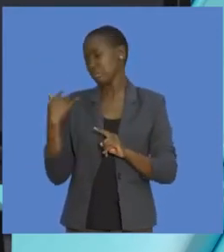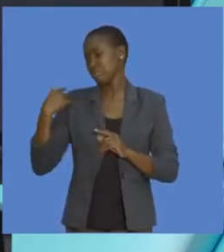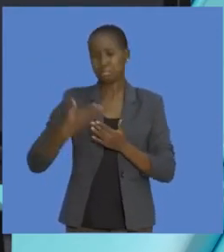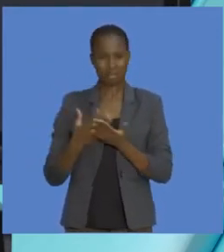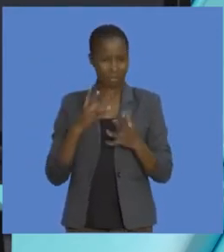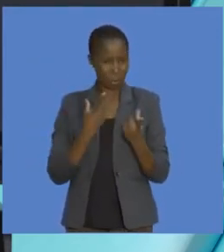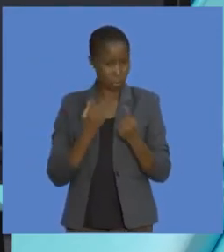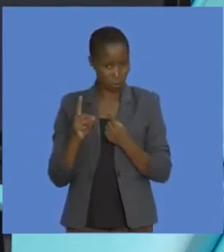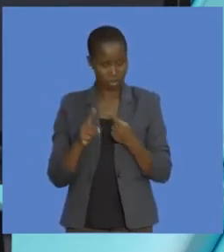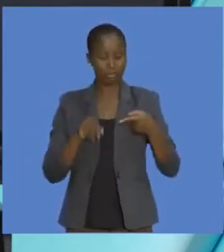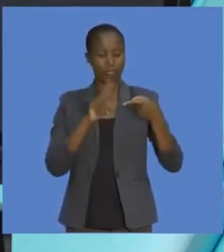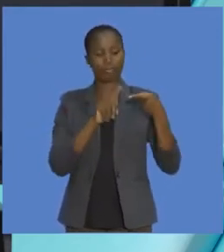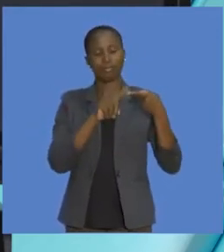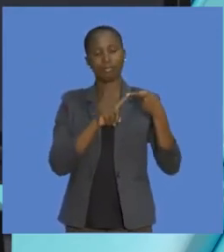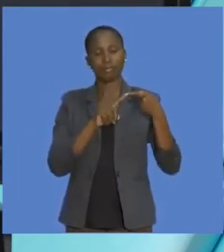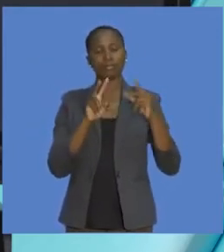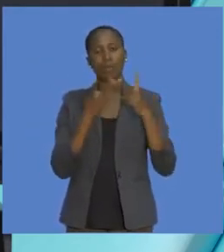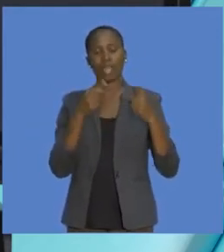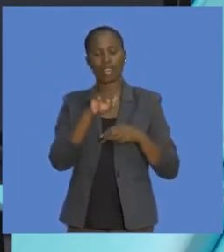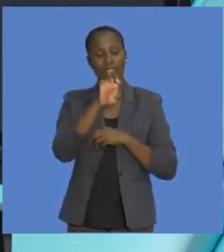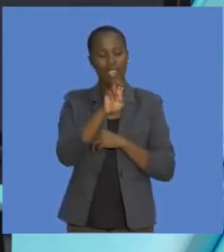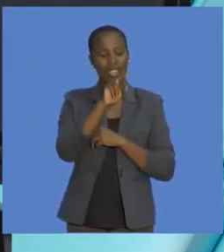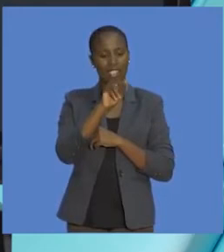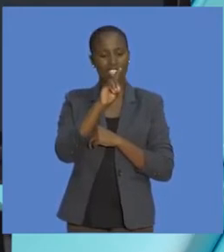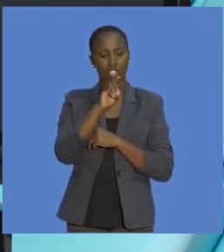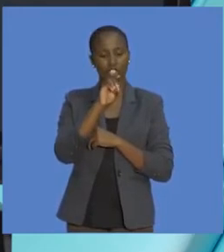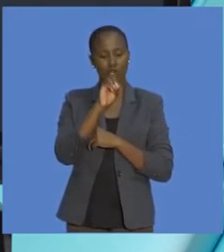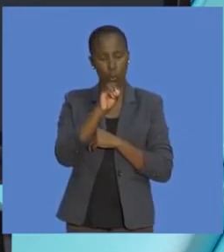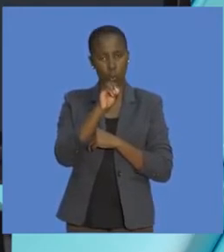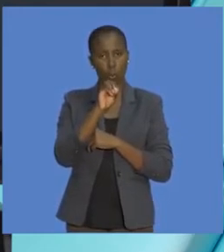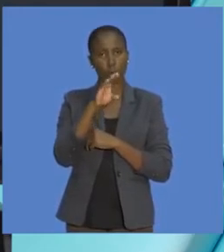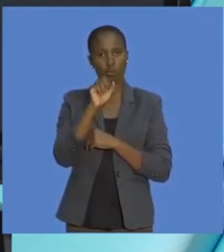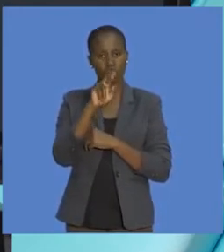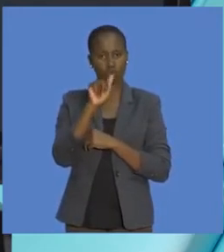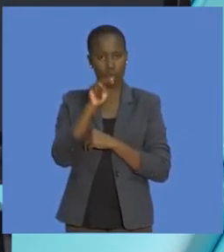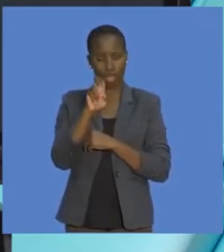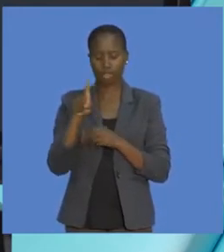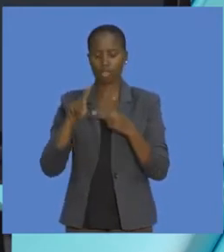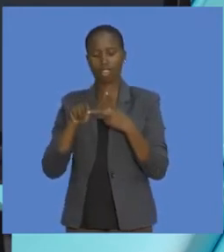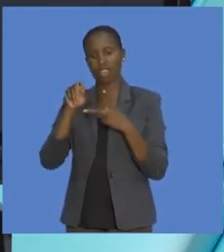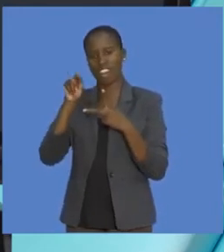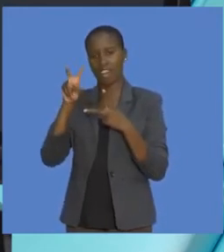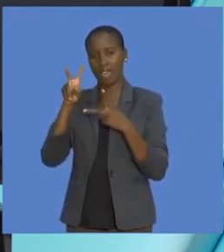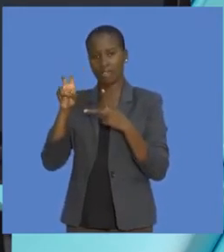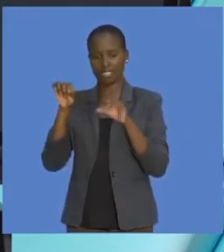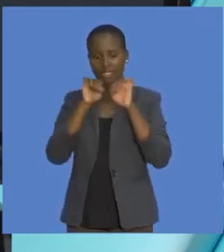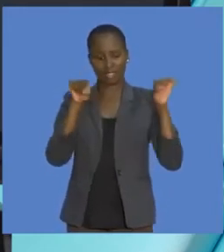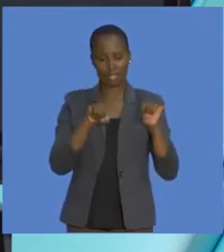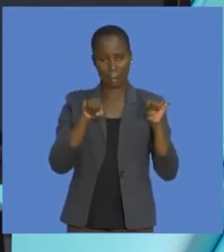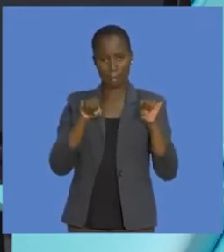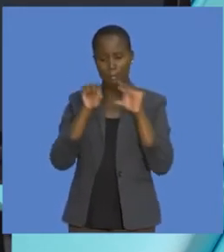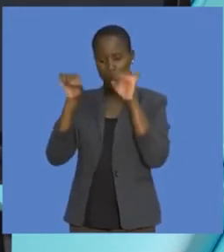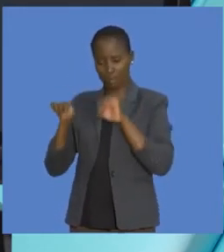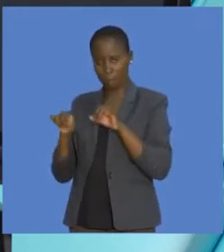looked at the difference between the endocrine and the nervous system as two significant control systems in the body